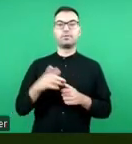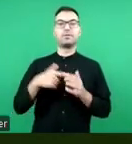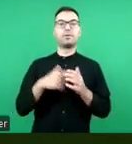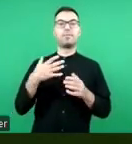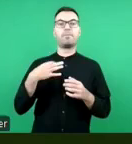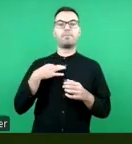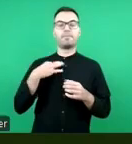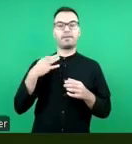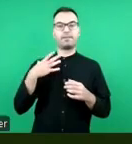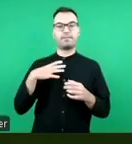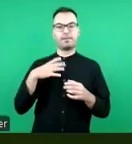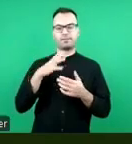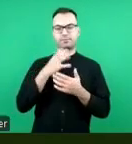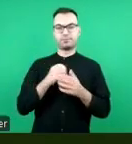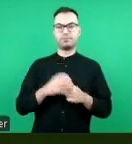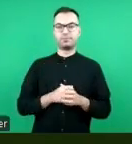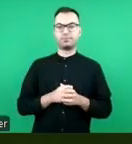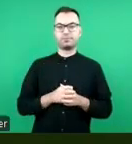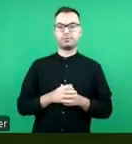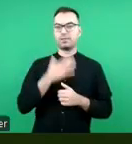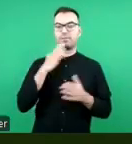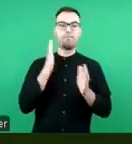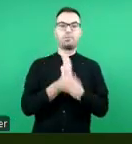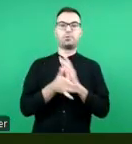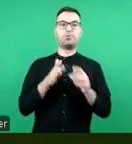here. There is no direct effect.